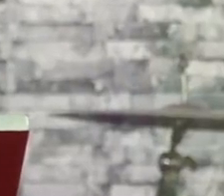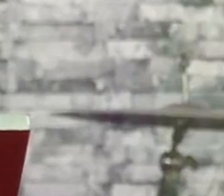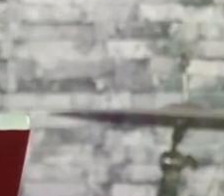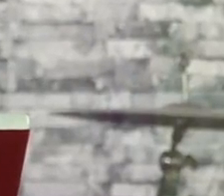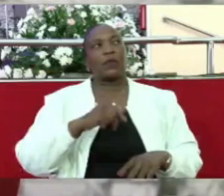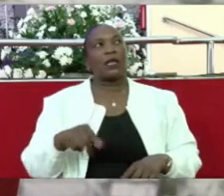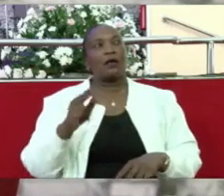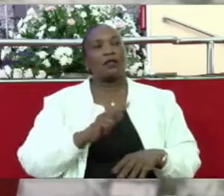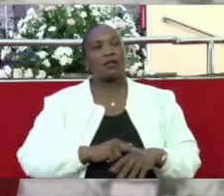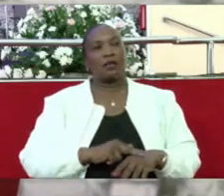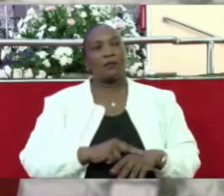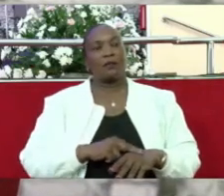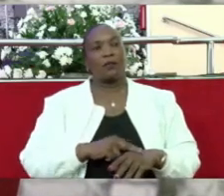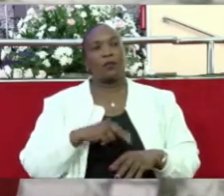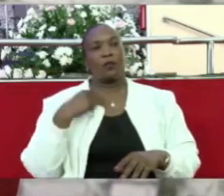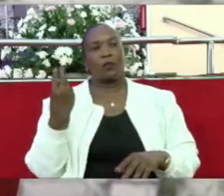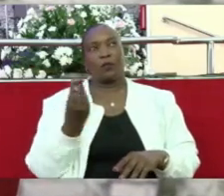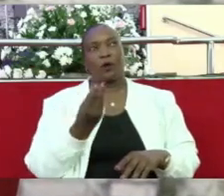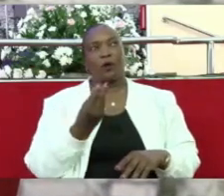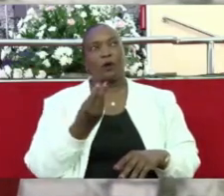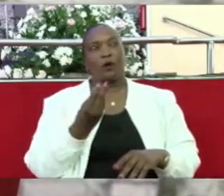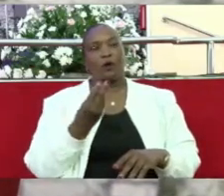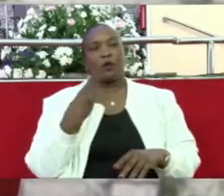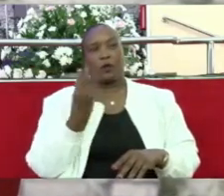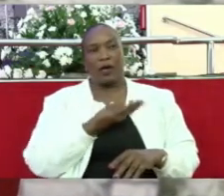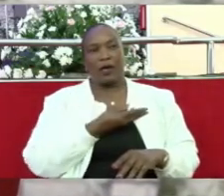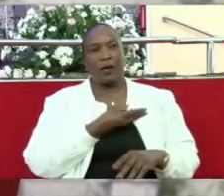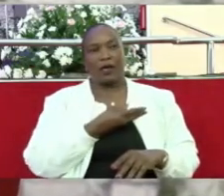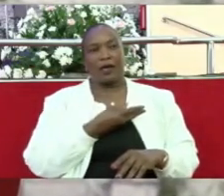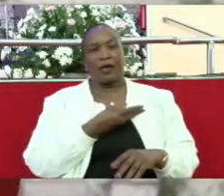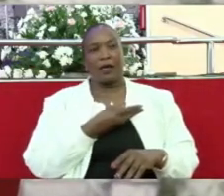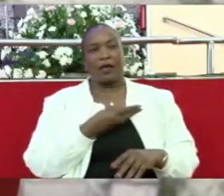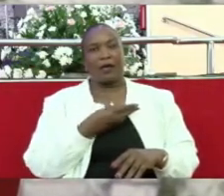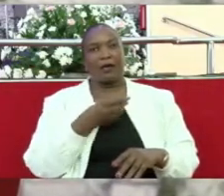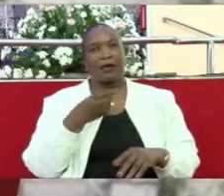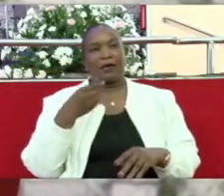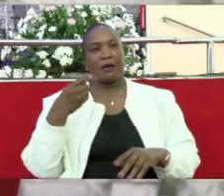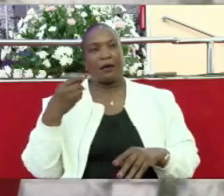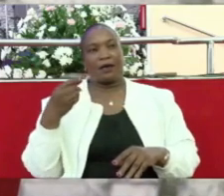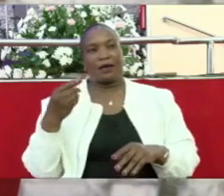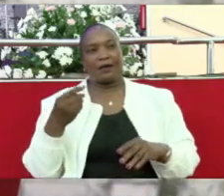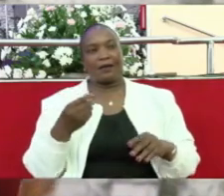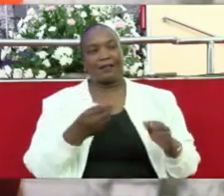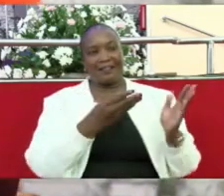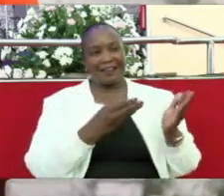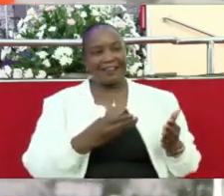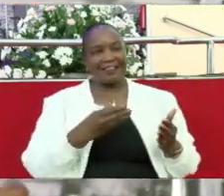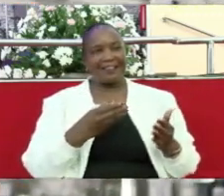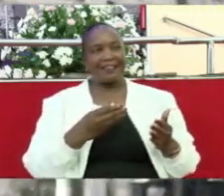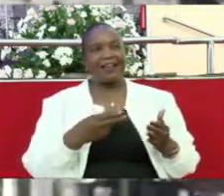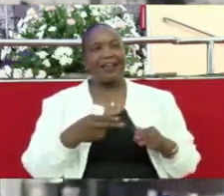the themes of the year, wakati mwingi tunaporejelea mada ama mwongozo wa mwaka, maybe what comes to mind,